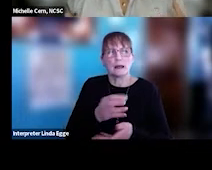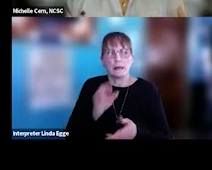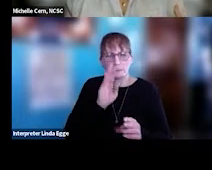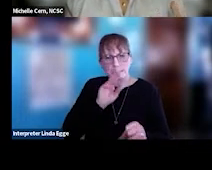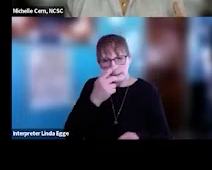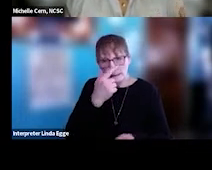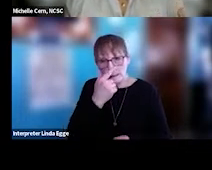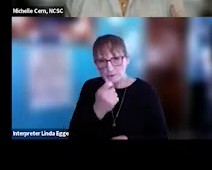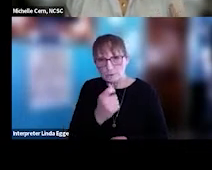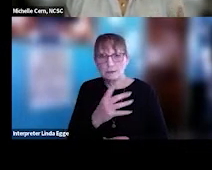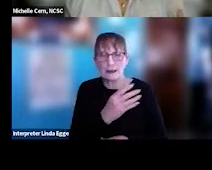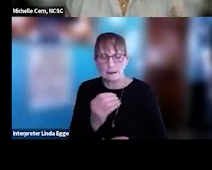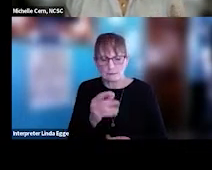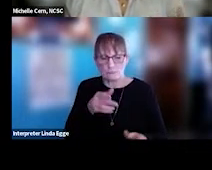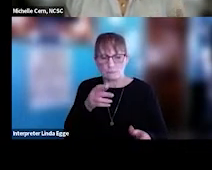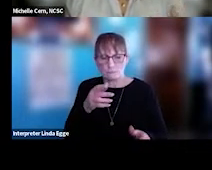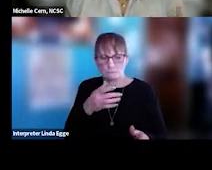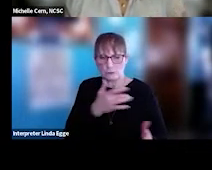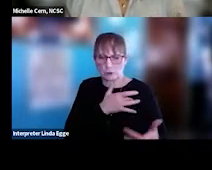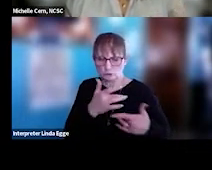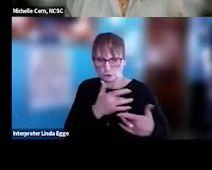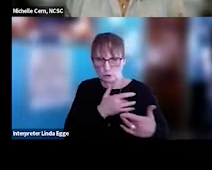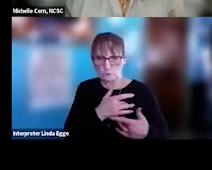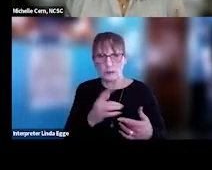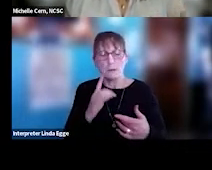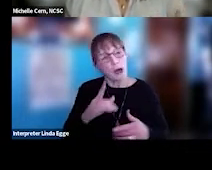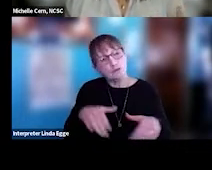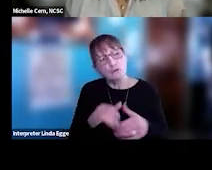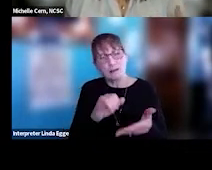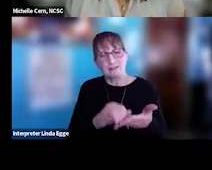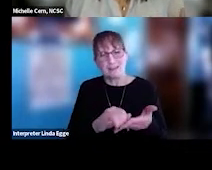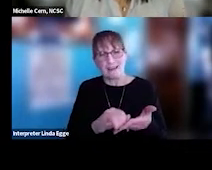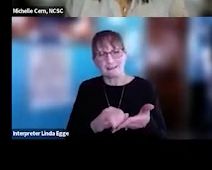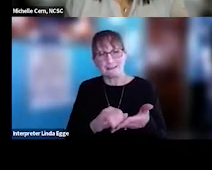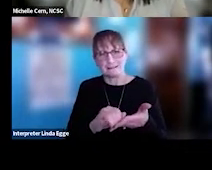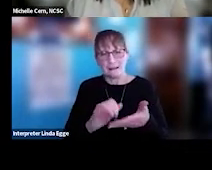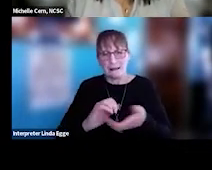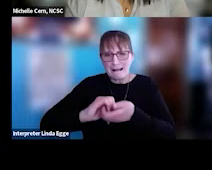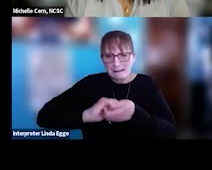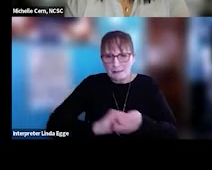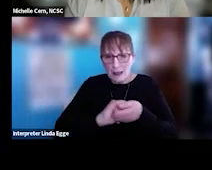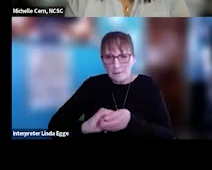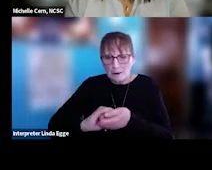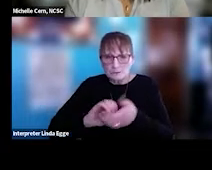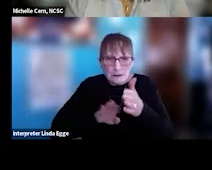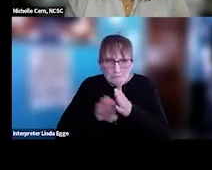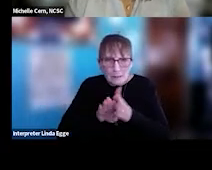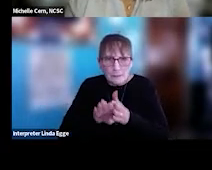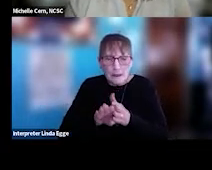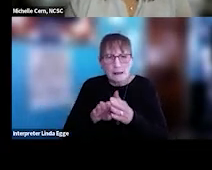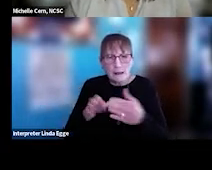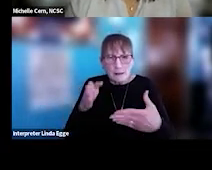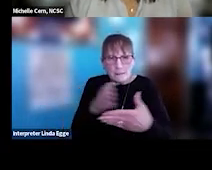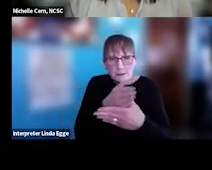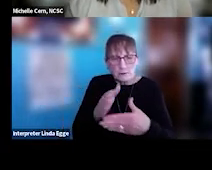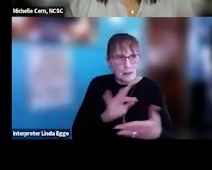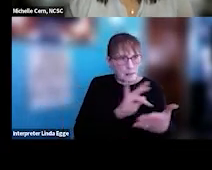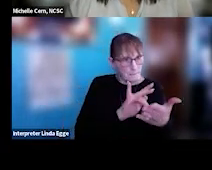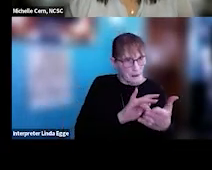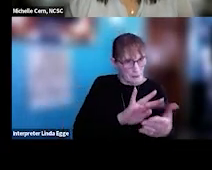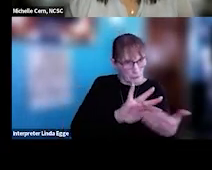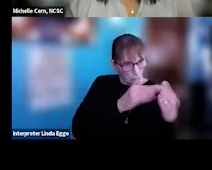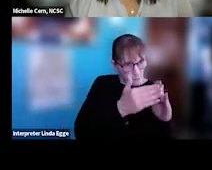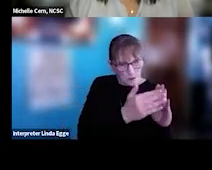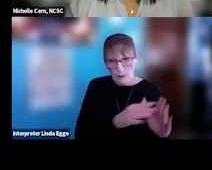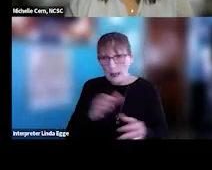you know, doing this innovative collaboration building between the medical community and